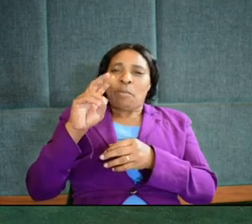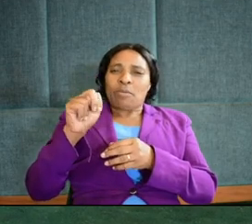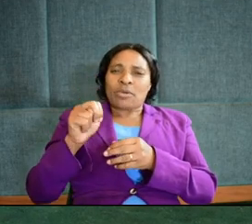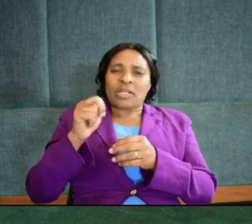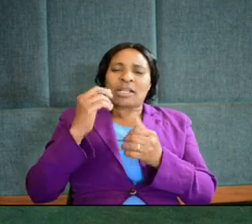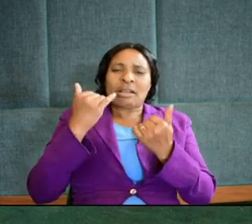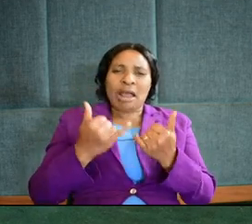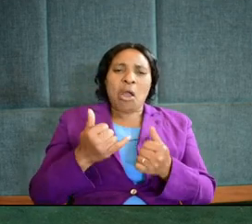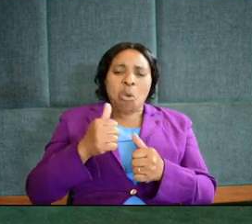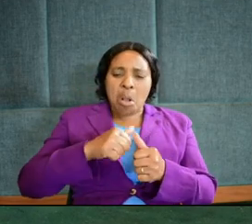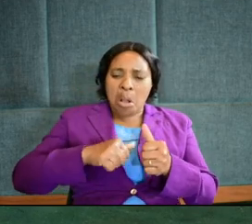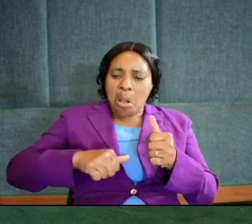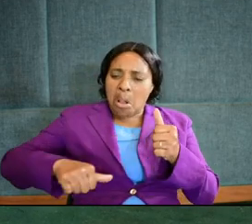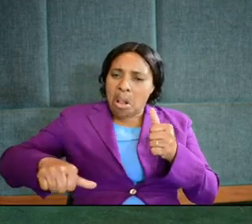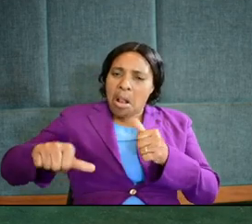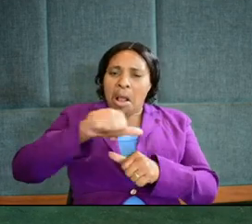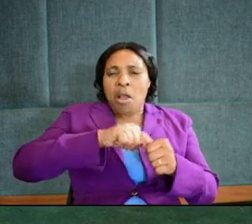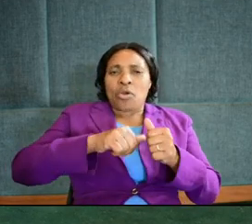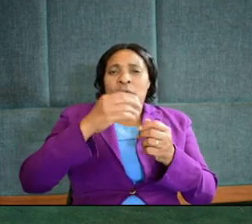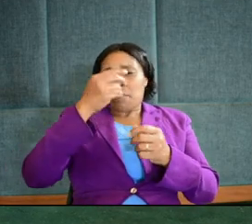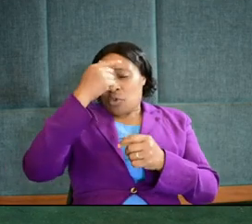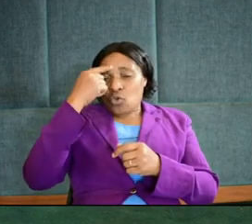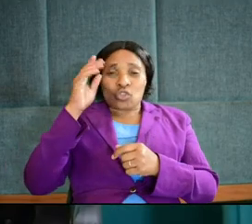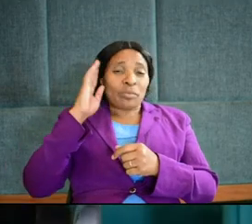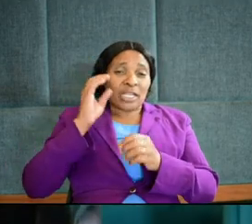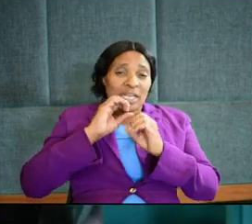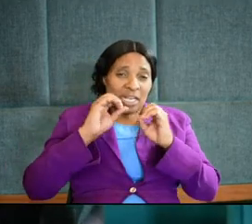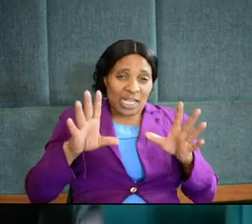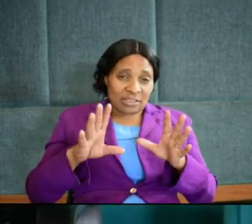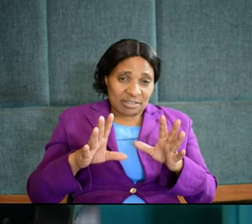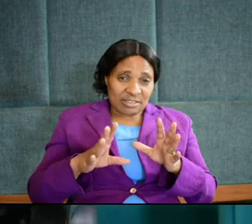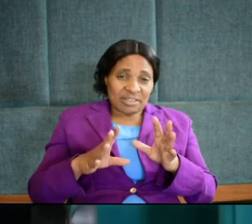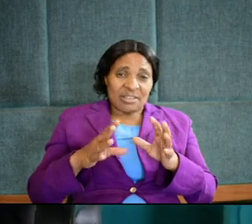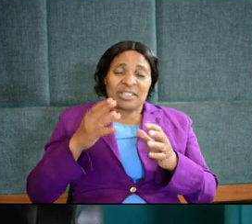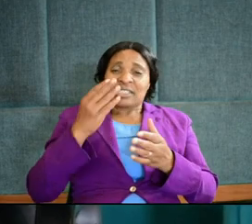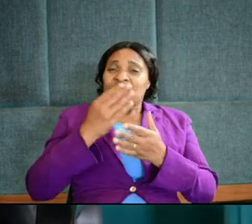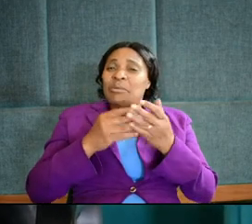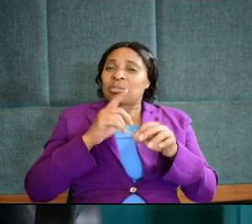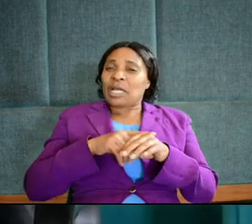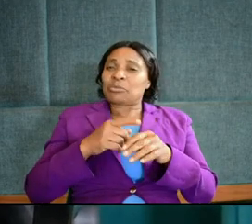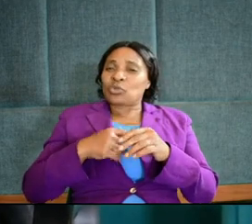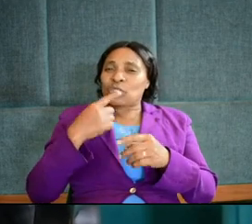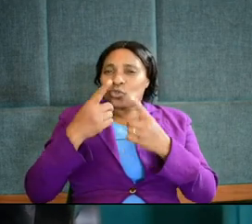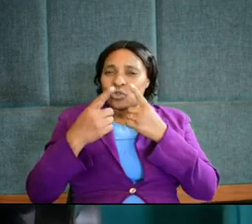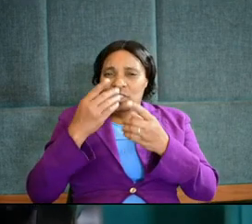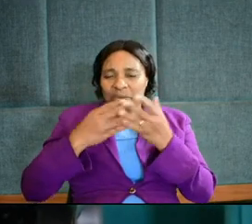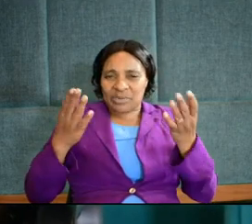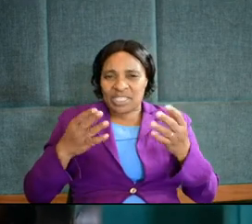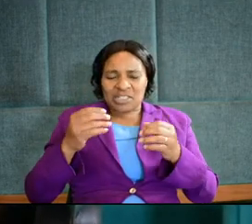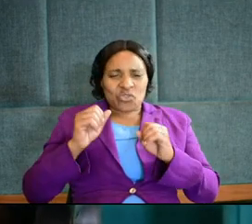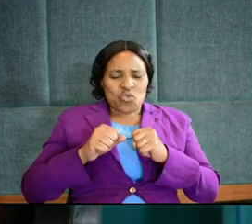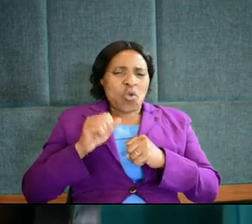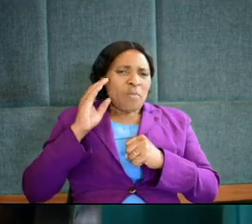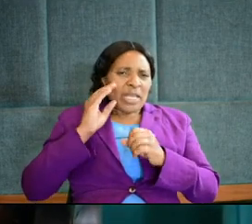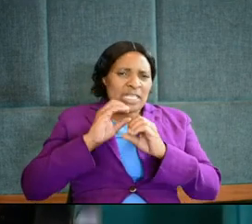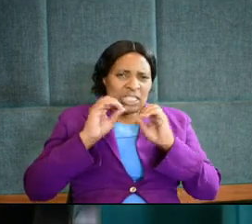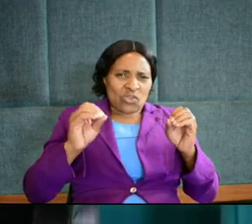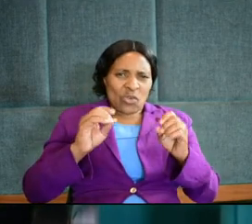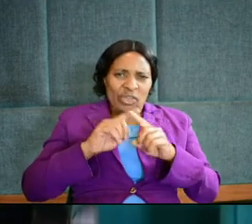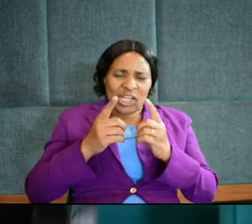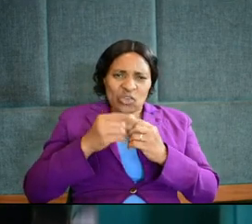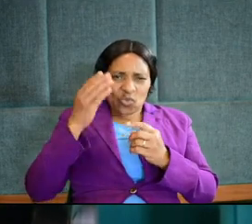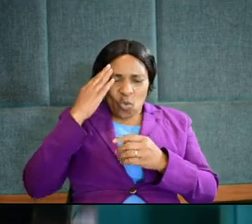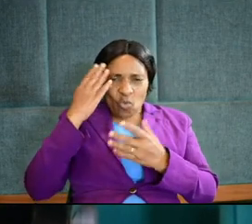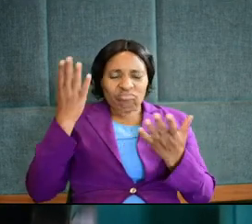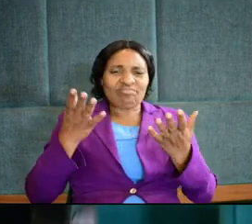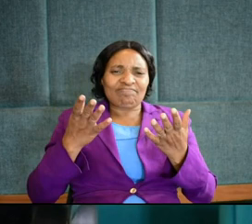around because of their delayed obedience. You know, sometimes you're told to do something, but you're not prompt at it and you don't know the consequences. And